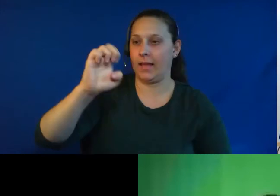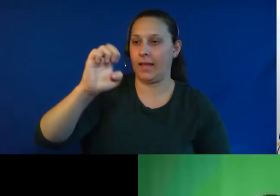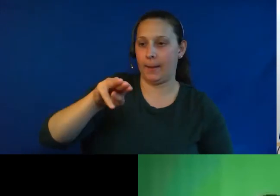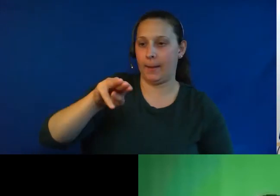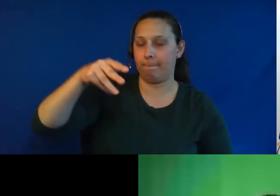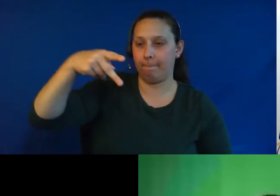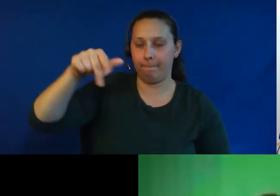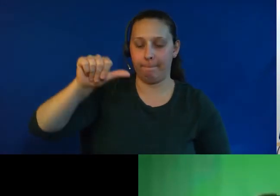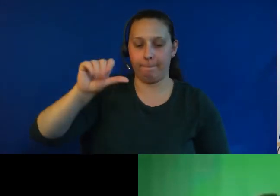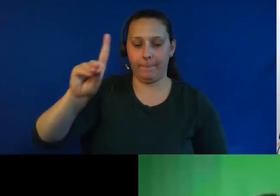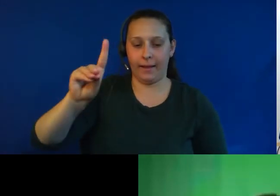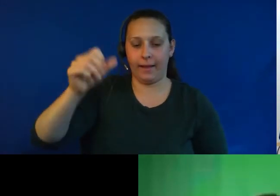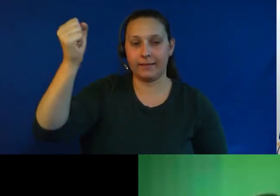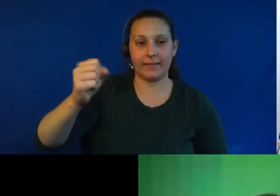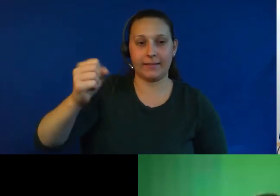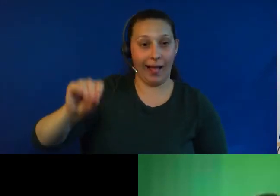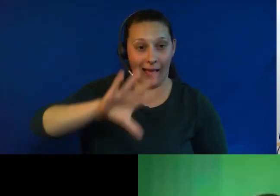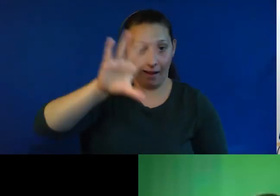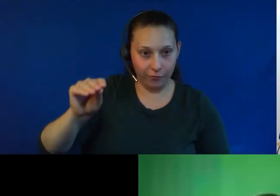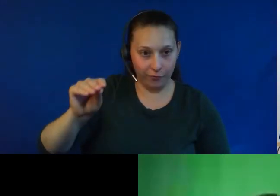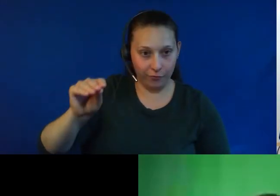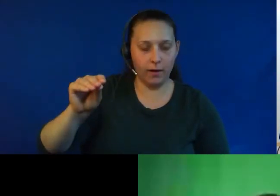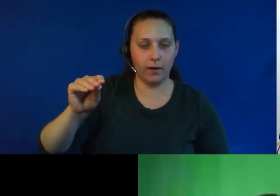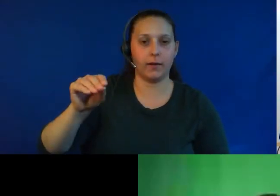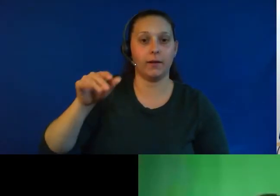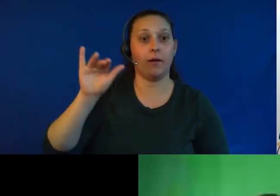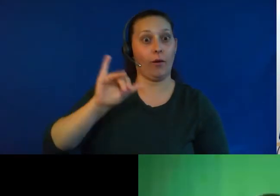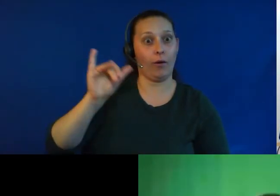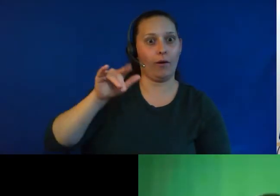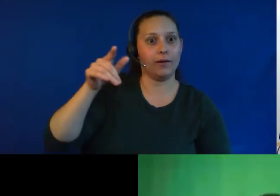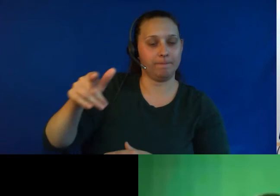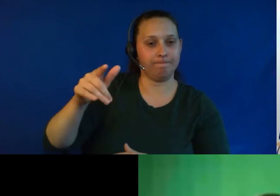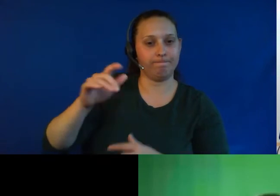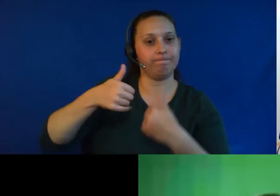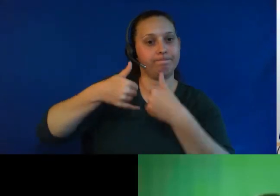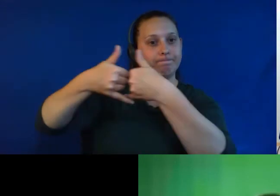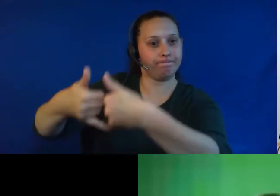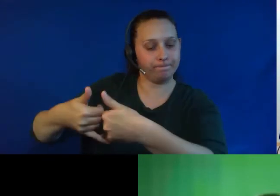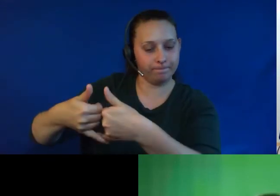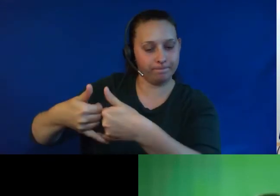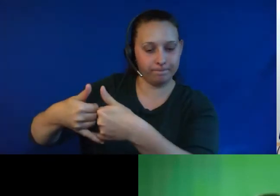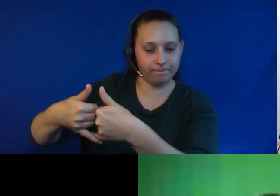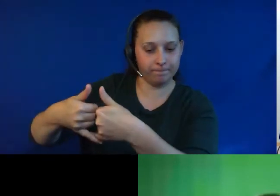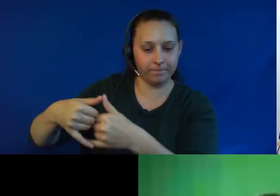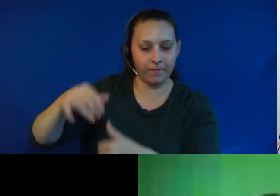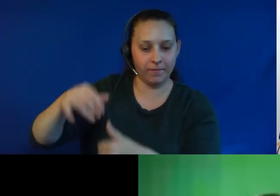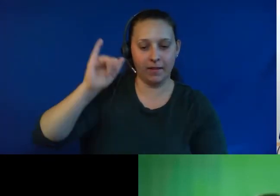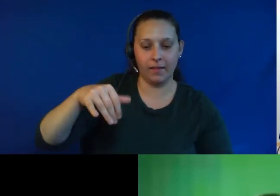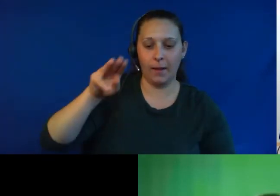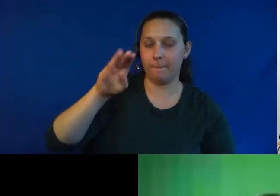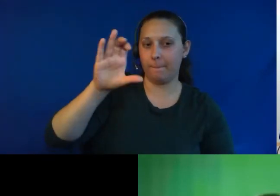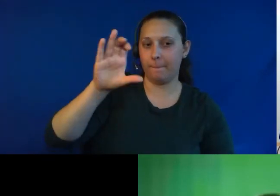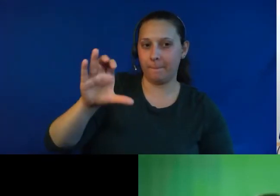an award-winning member of the Jim Leach MasterCard Foundation